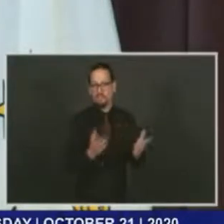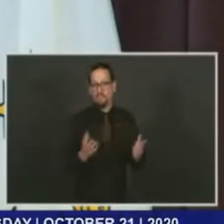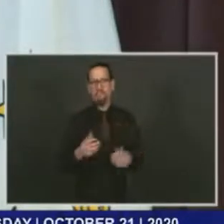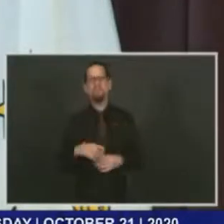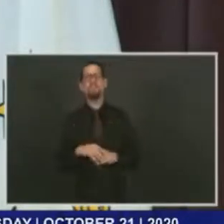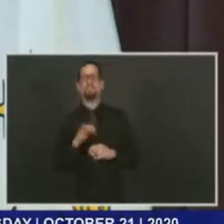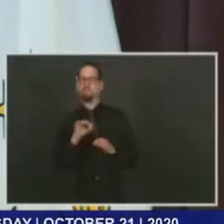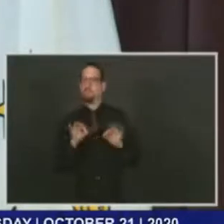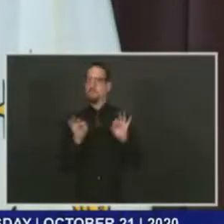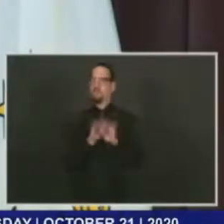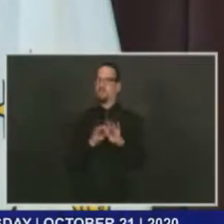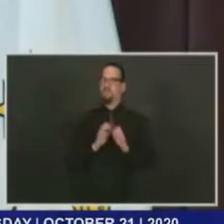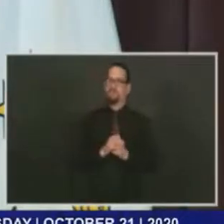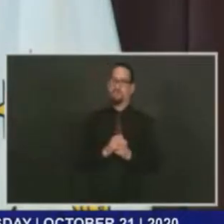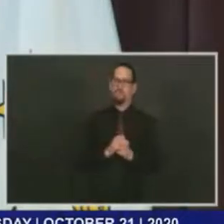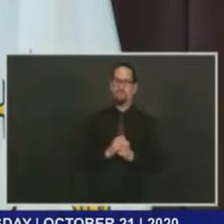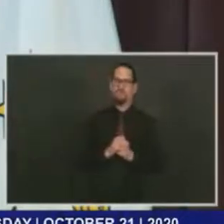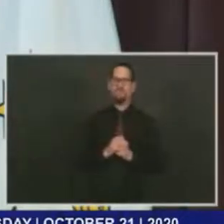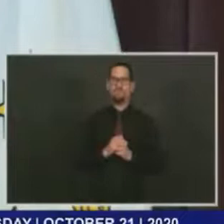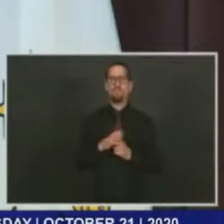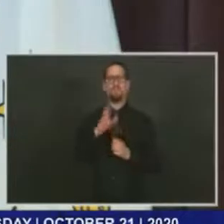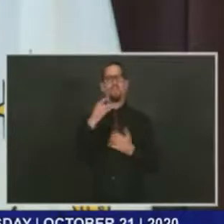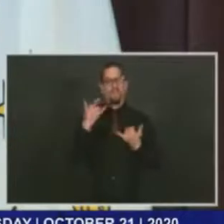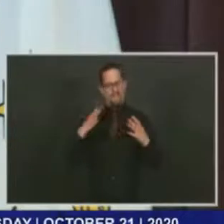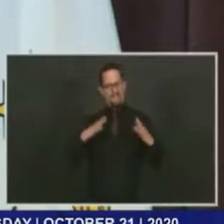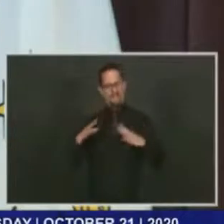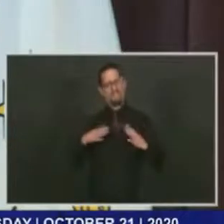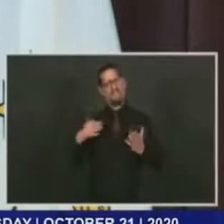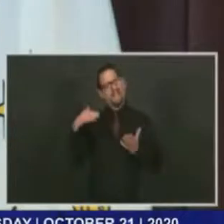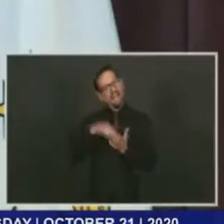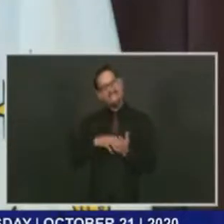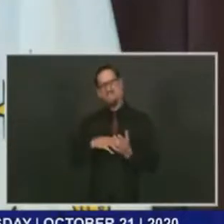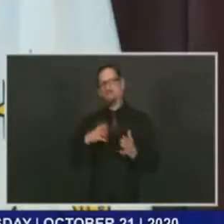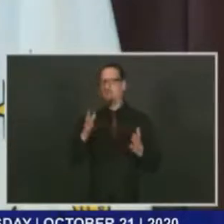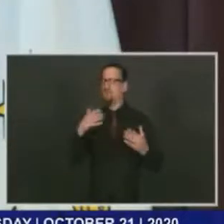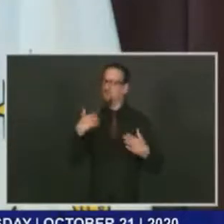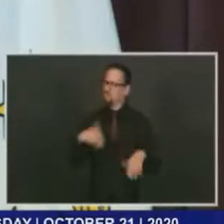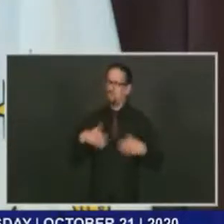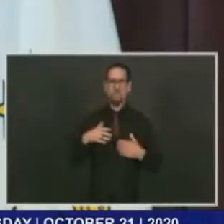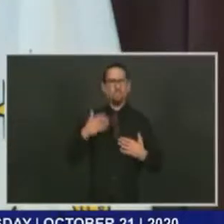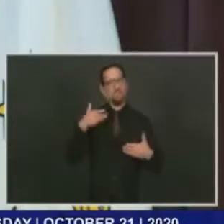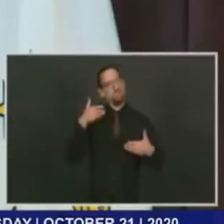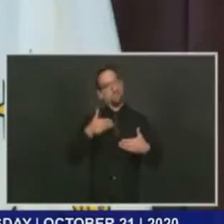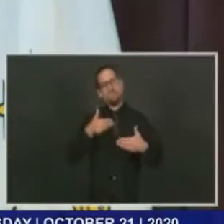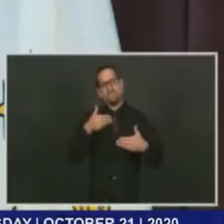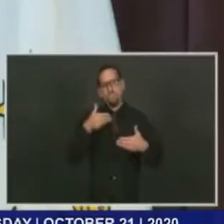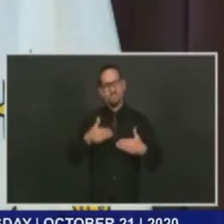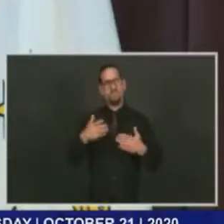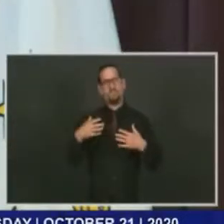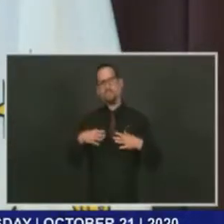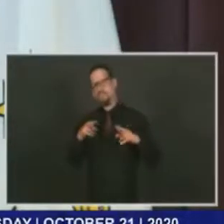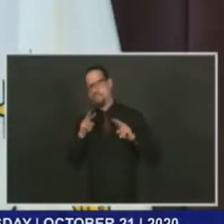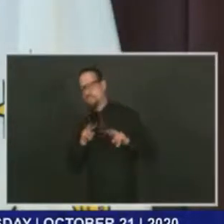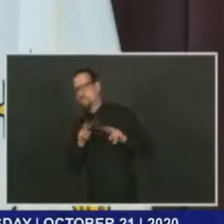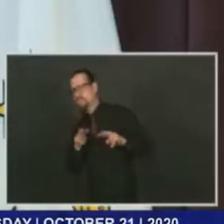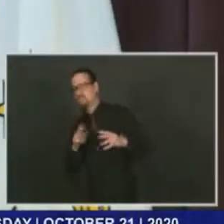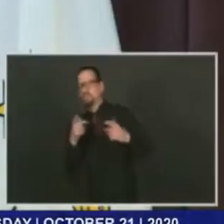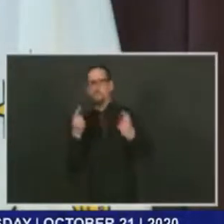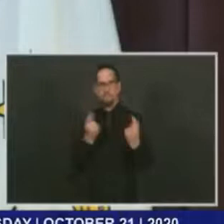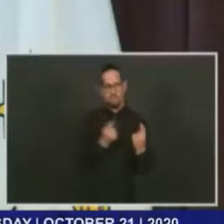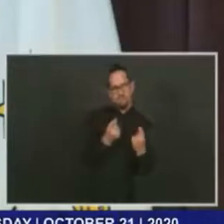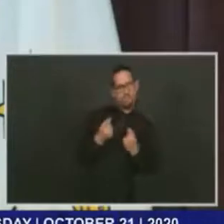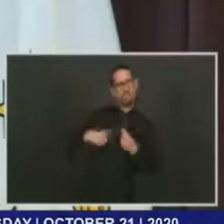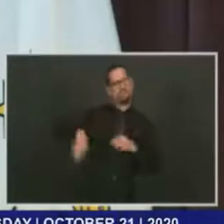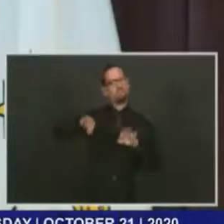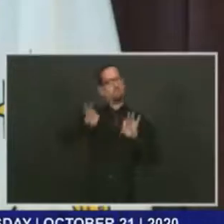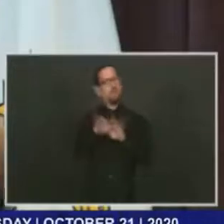make sure that as these holidays are coming up, you are equipped with tools that you can take with you and have